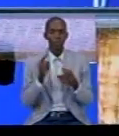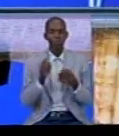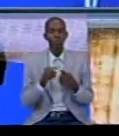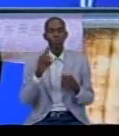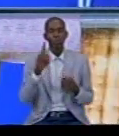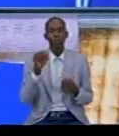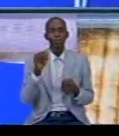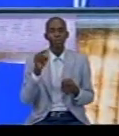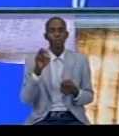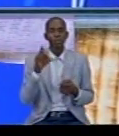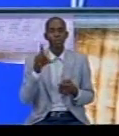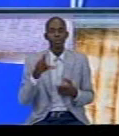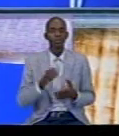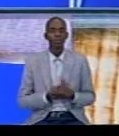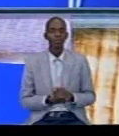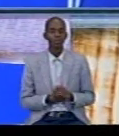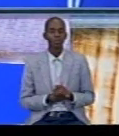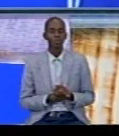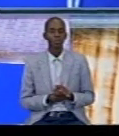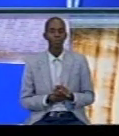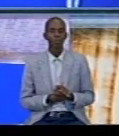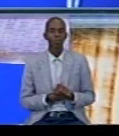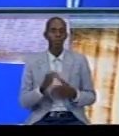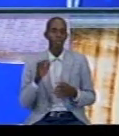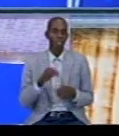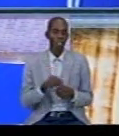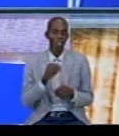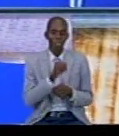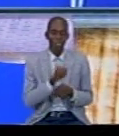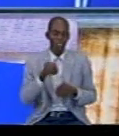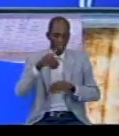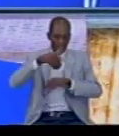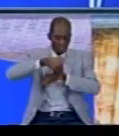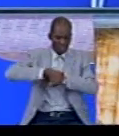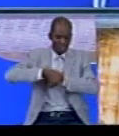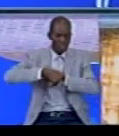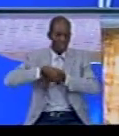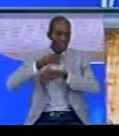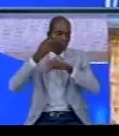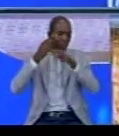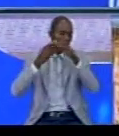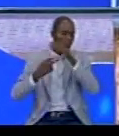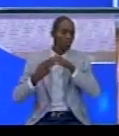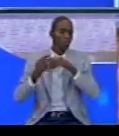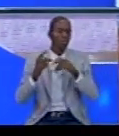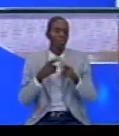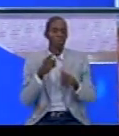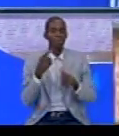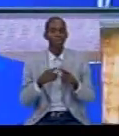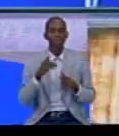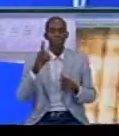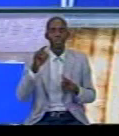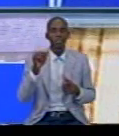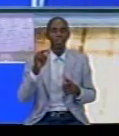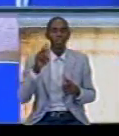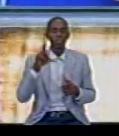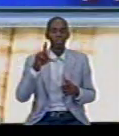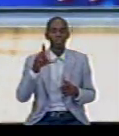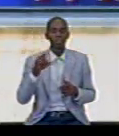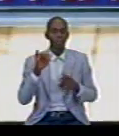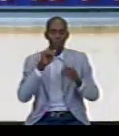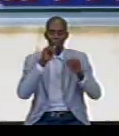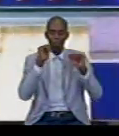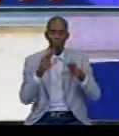Daniel in a night vision. Then Daniel blessed the God